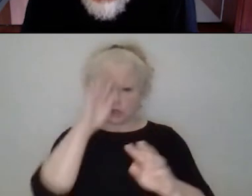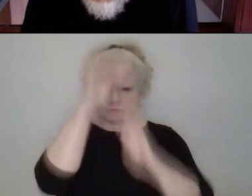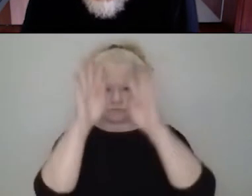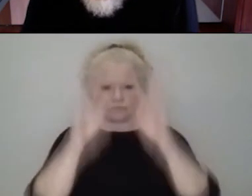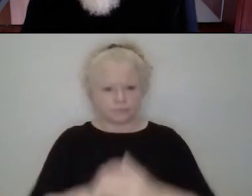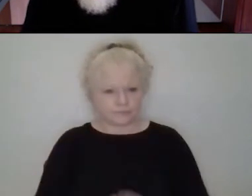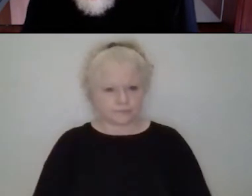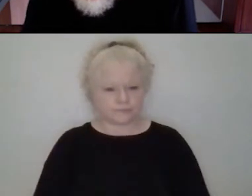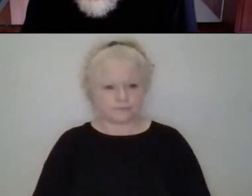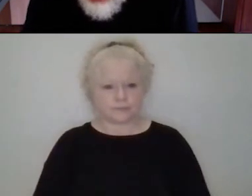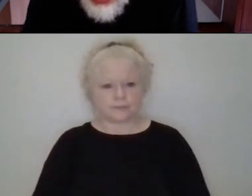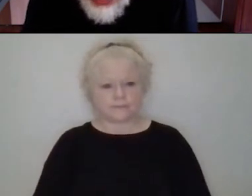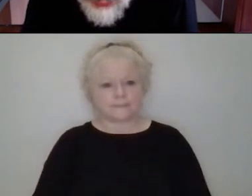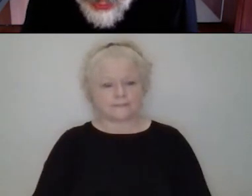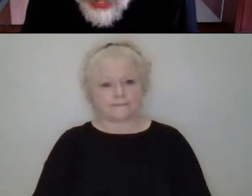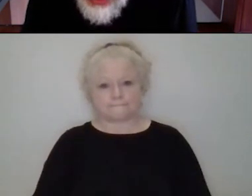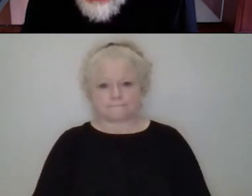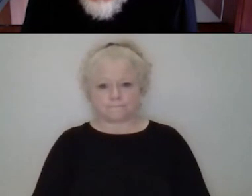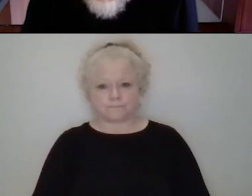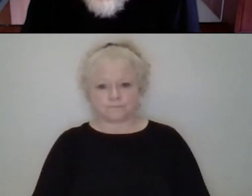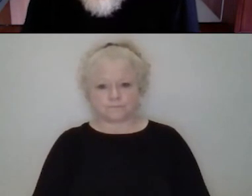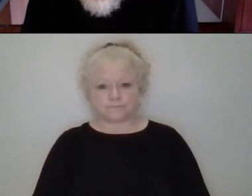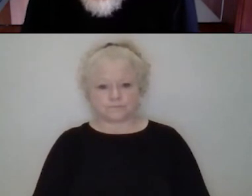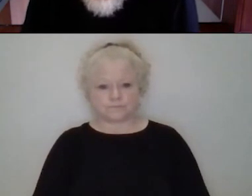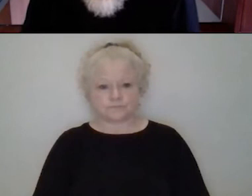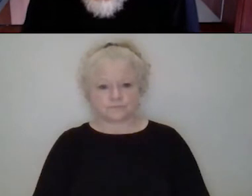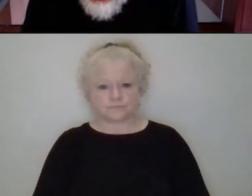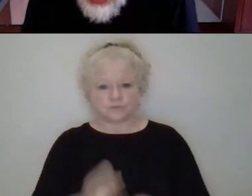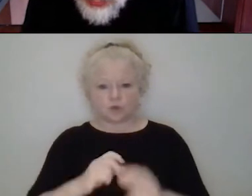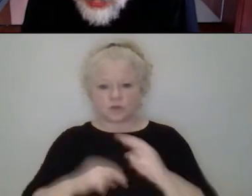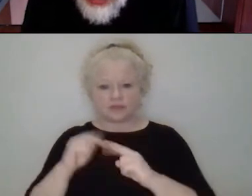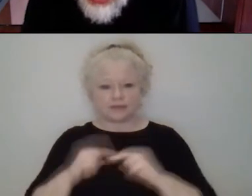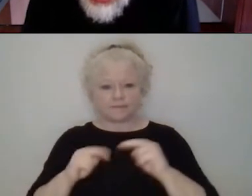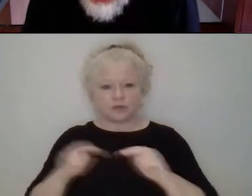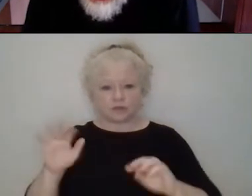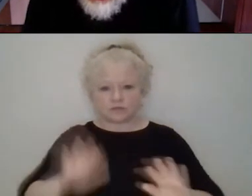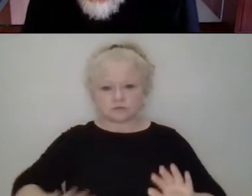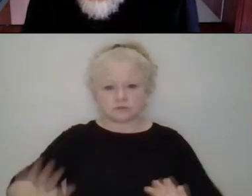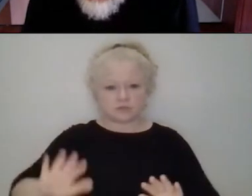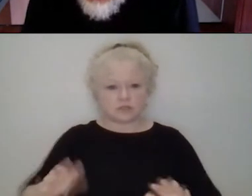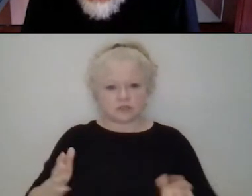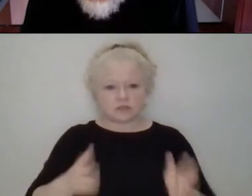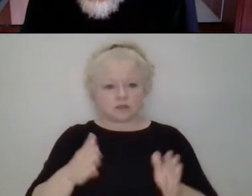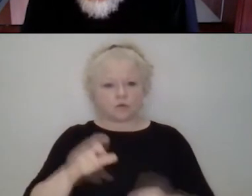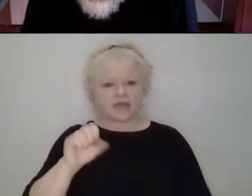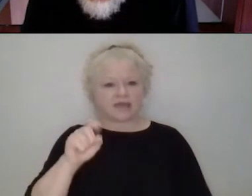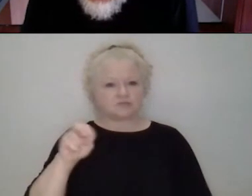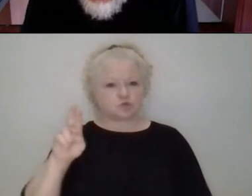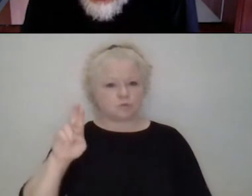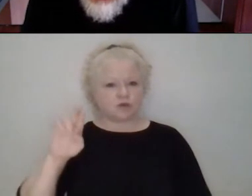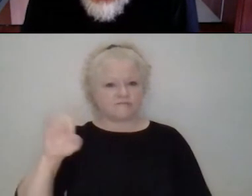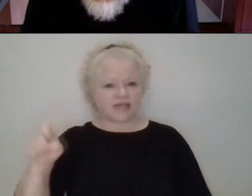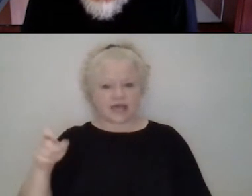of a piece. No, so we work in a rationalized building. We did alongside Superflex